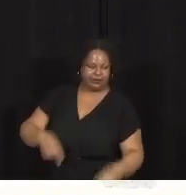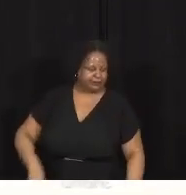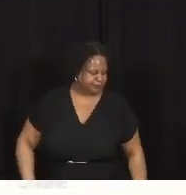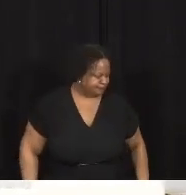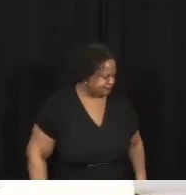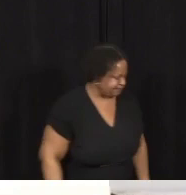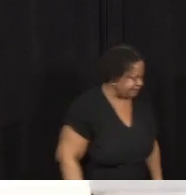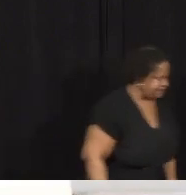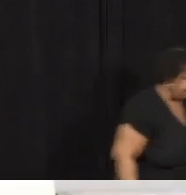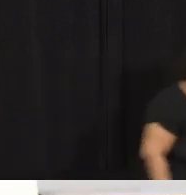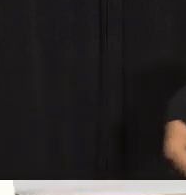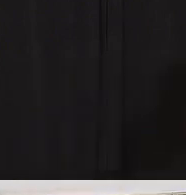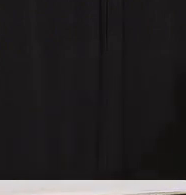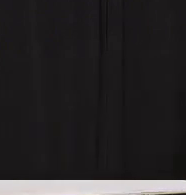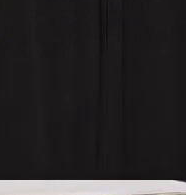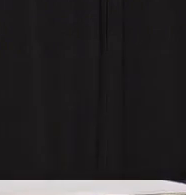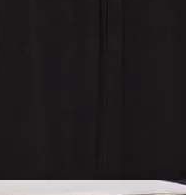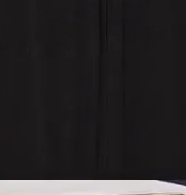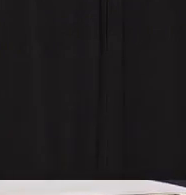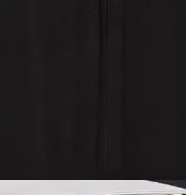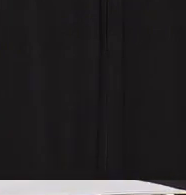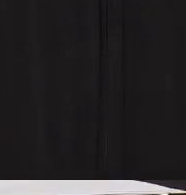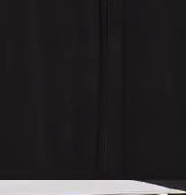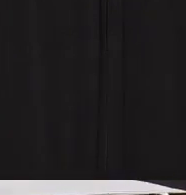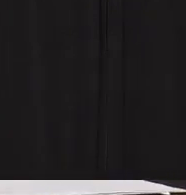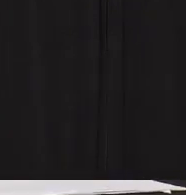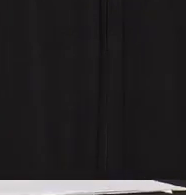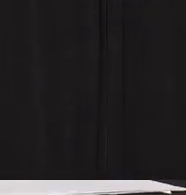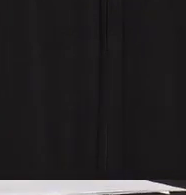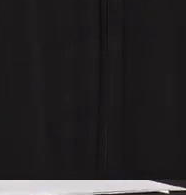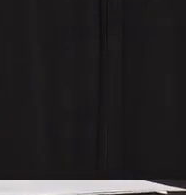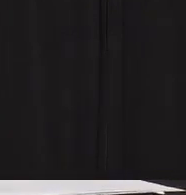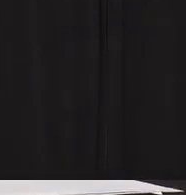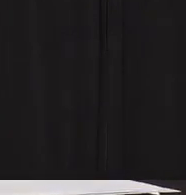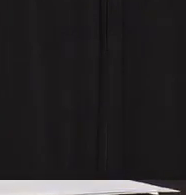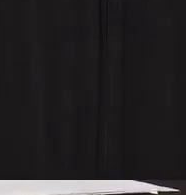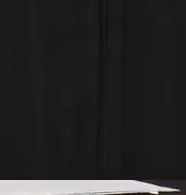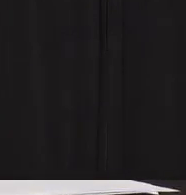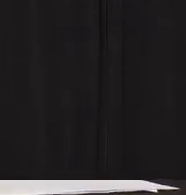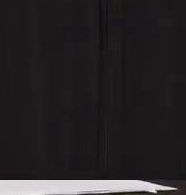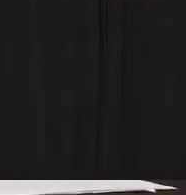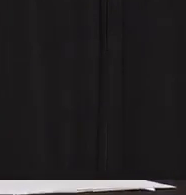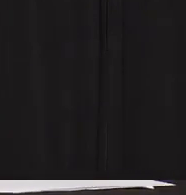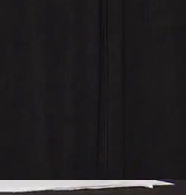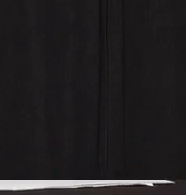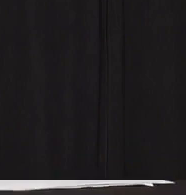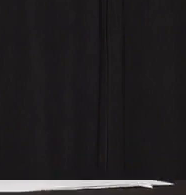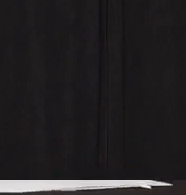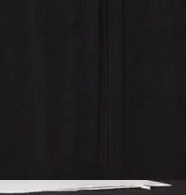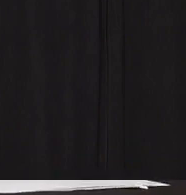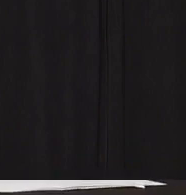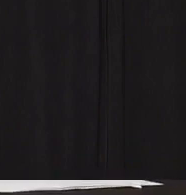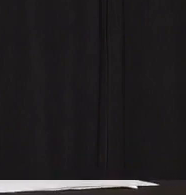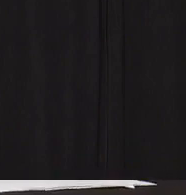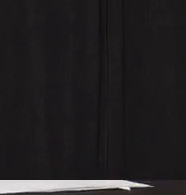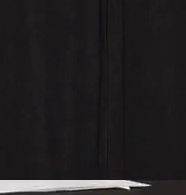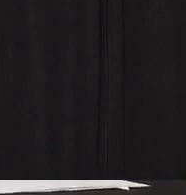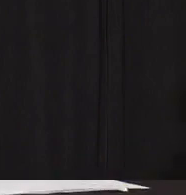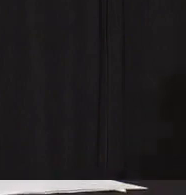pause and take your questions. So people ask how one slows the